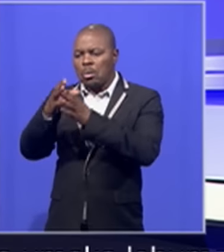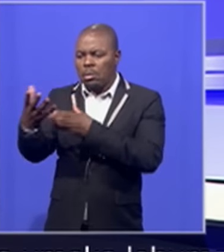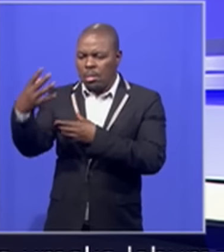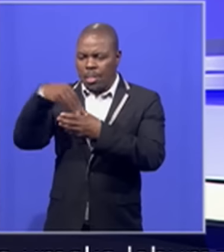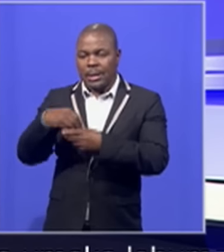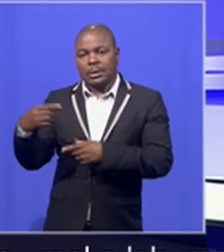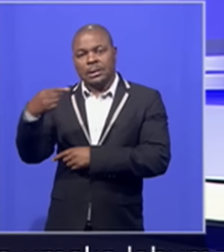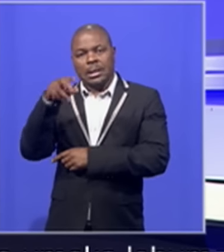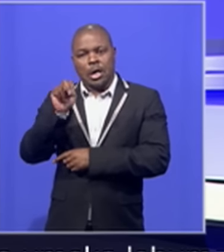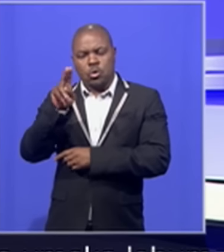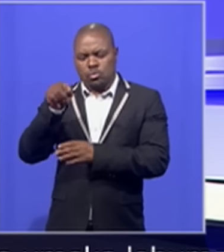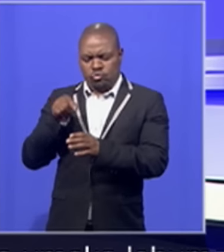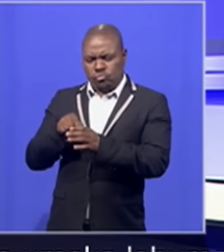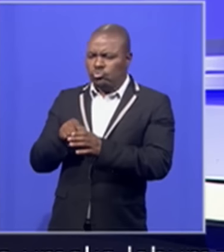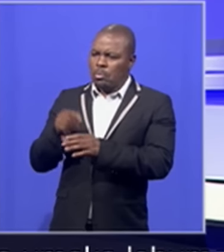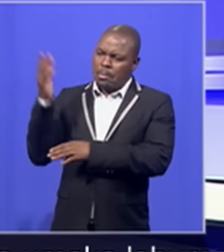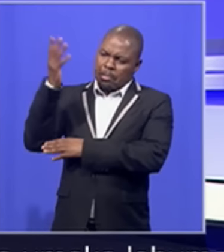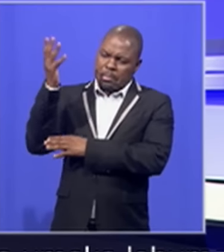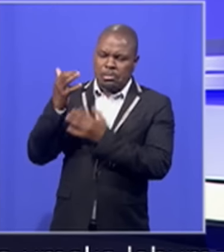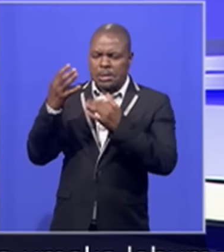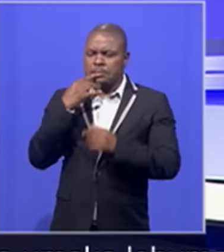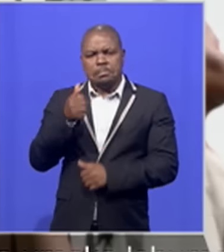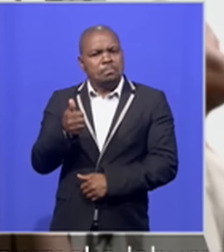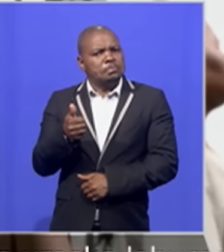tshwaraganetsweng ba ineseditse pula.